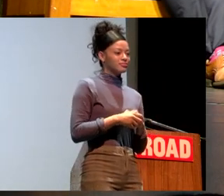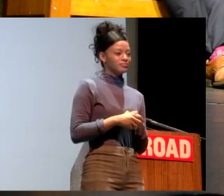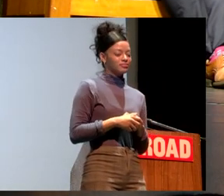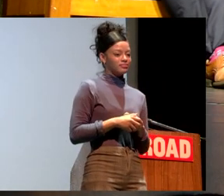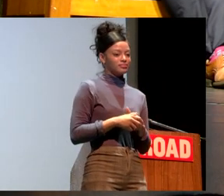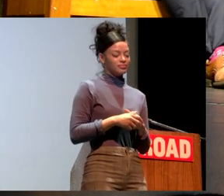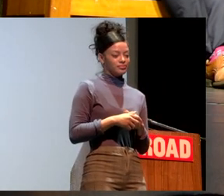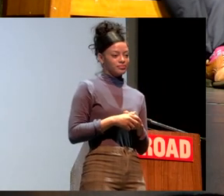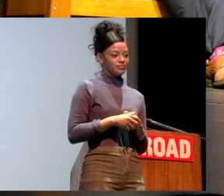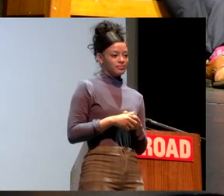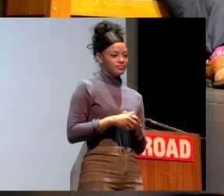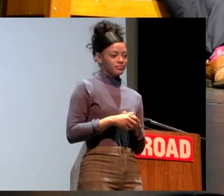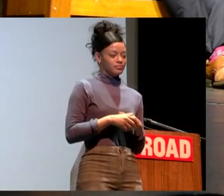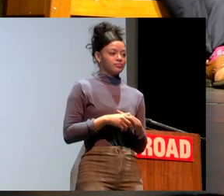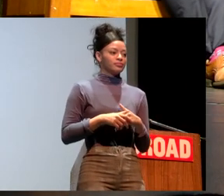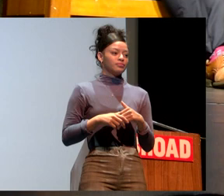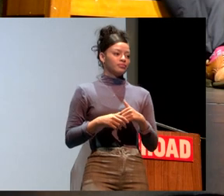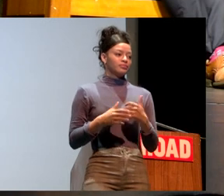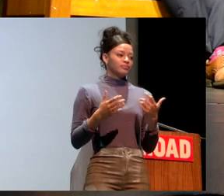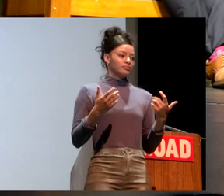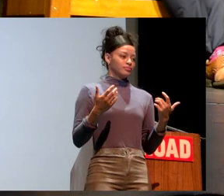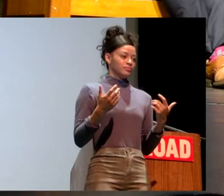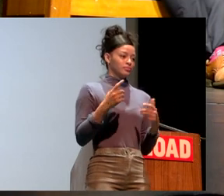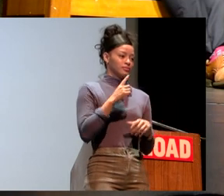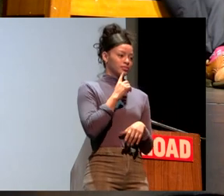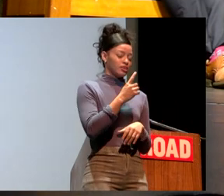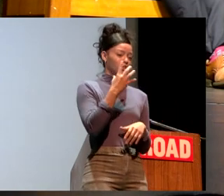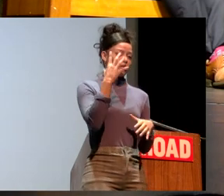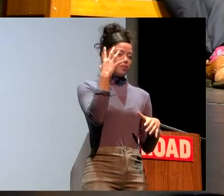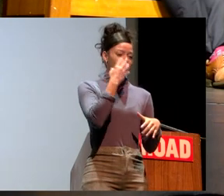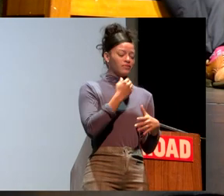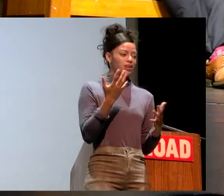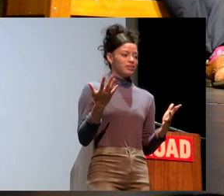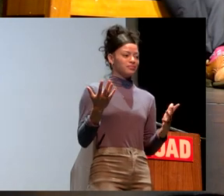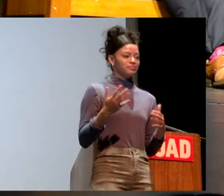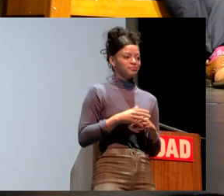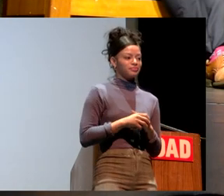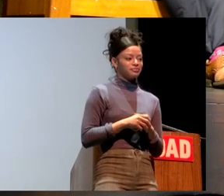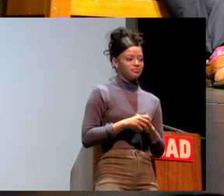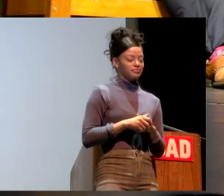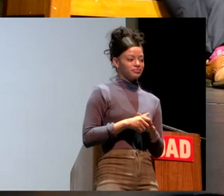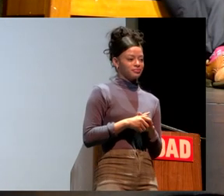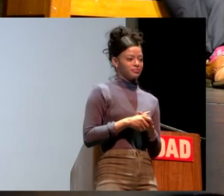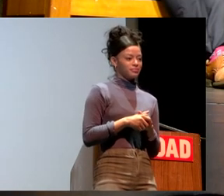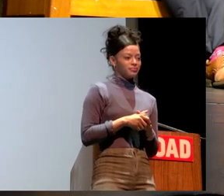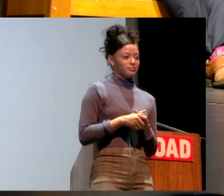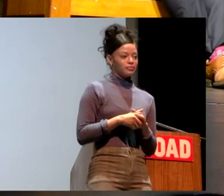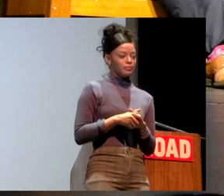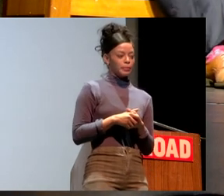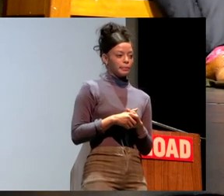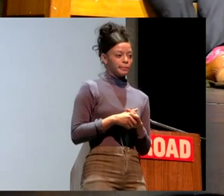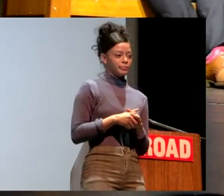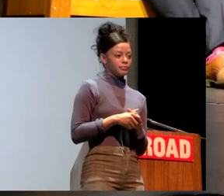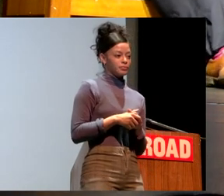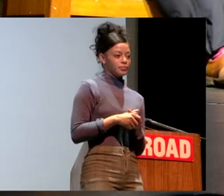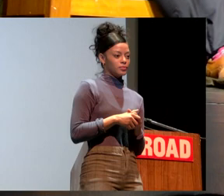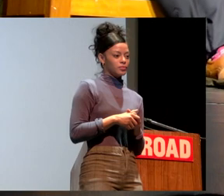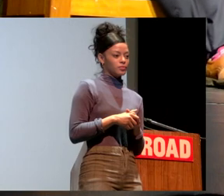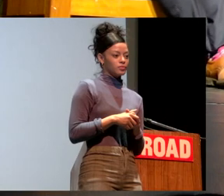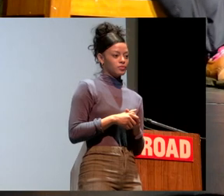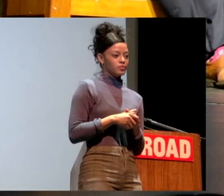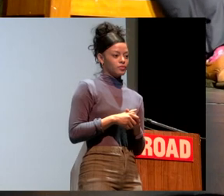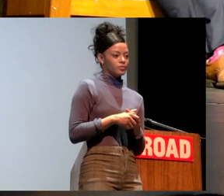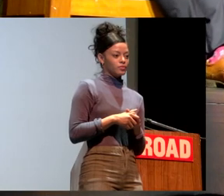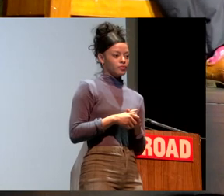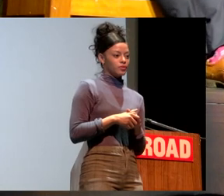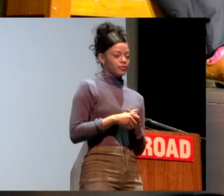the really beautiful thing to see, because in every game, especially the Nintendo games, there's always people who manage to create on top. And that's the